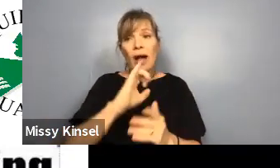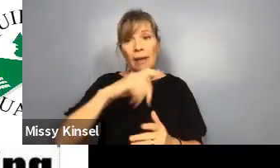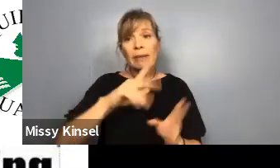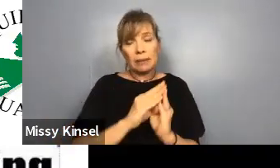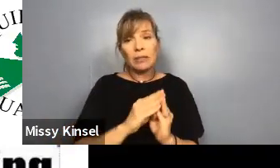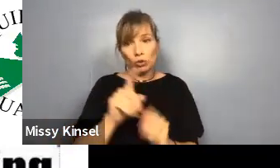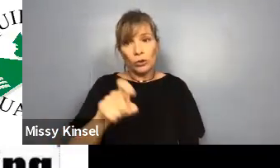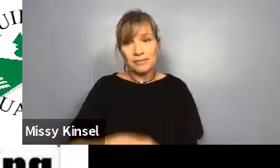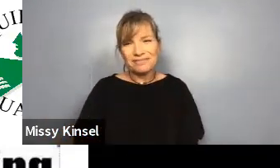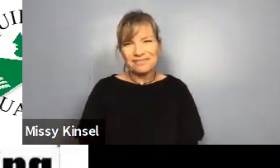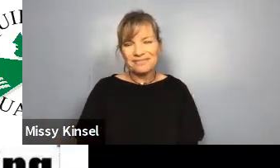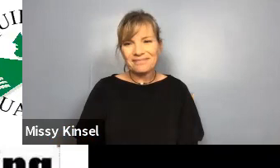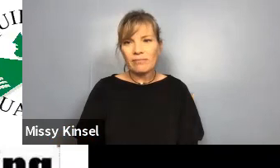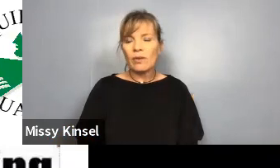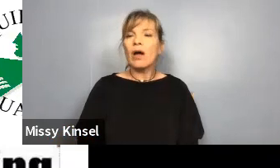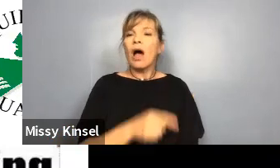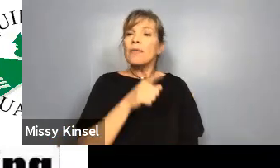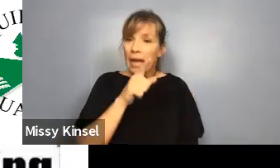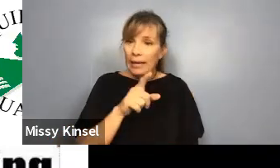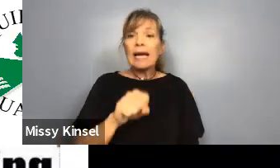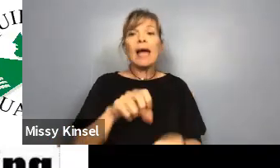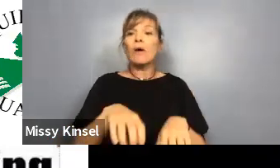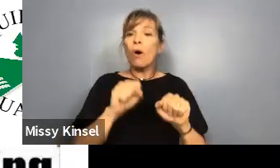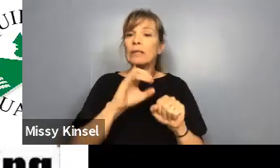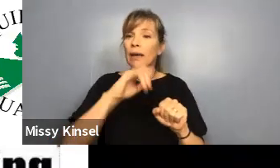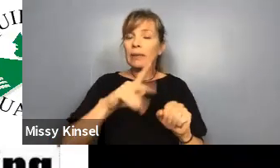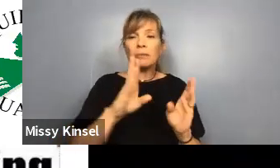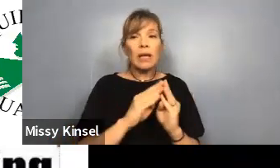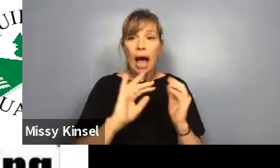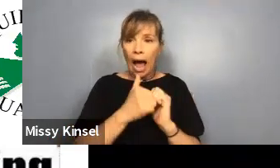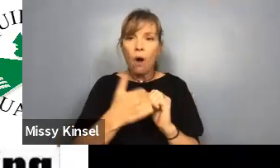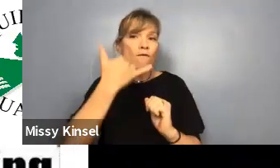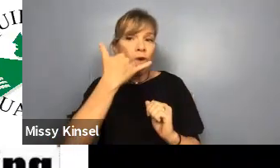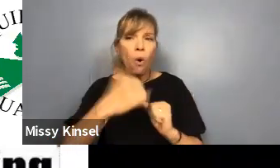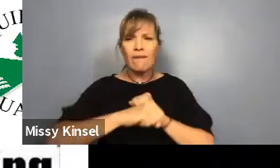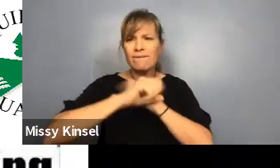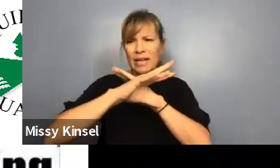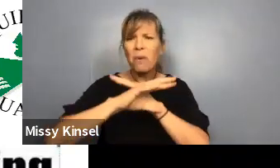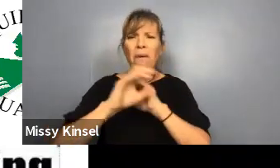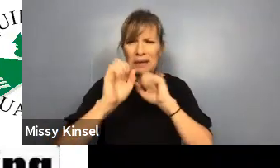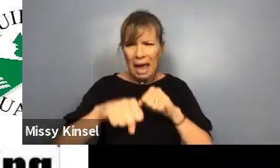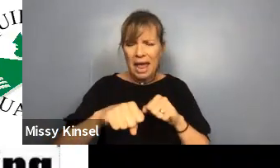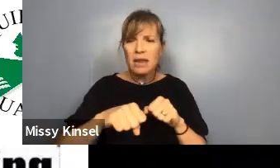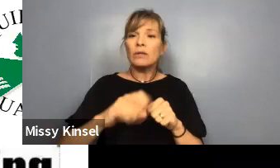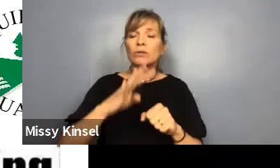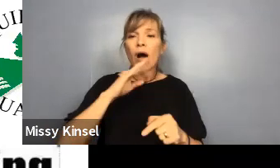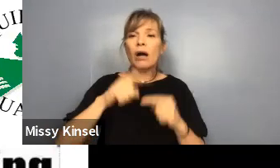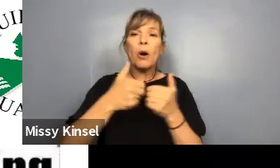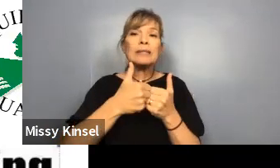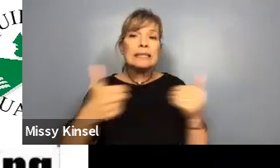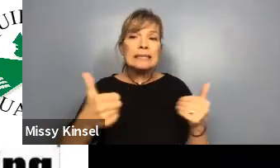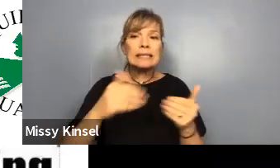meeting. They can be done by phone or video conference to talk about a distance learning